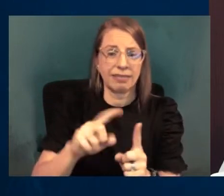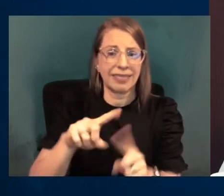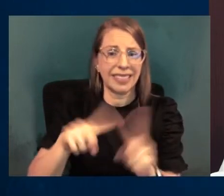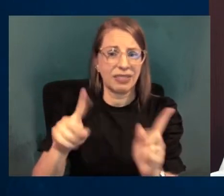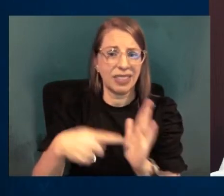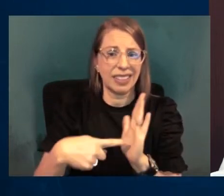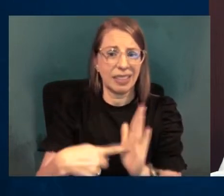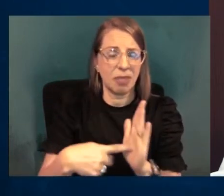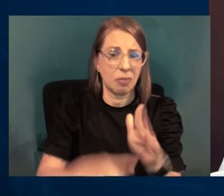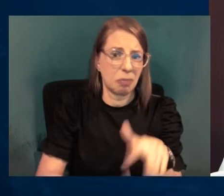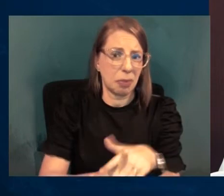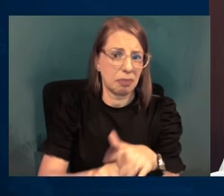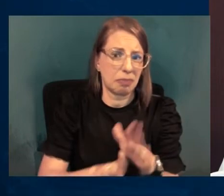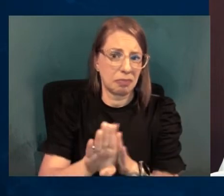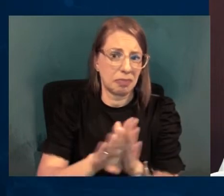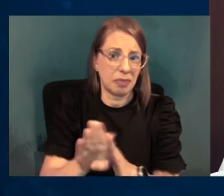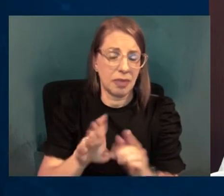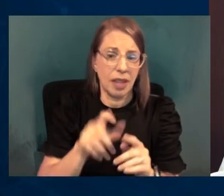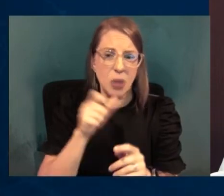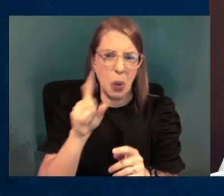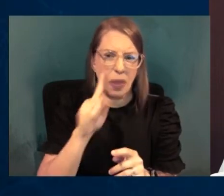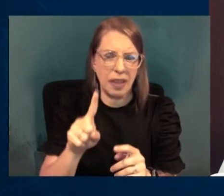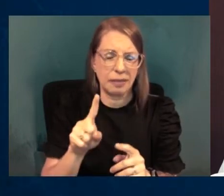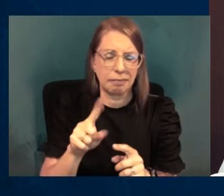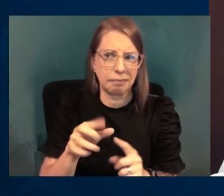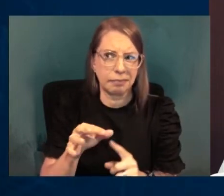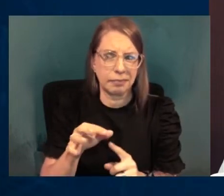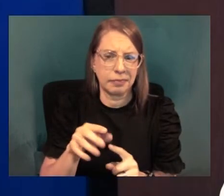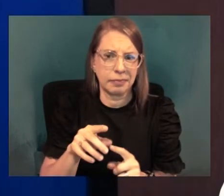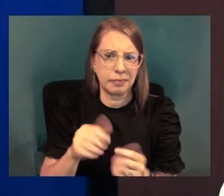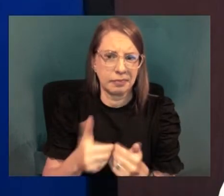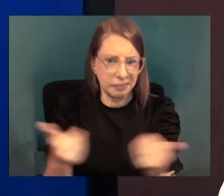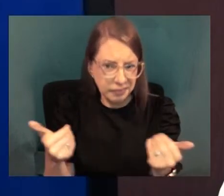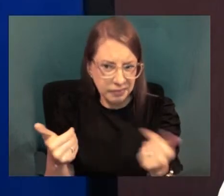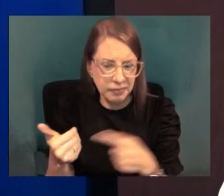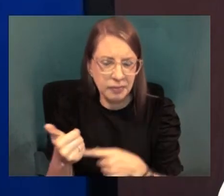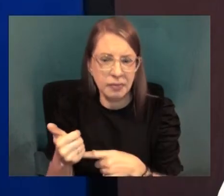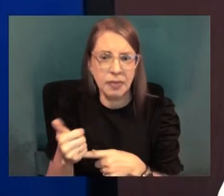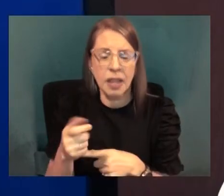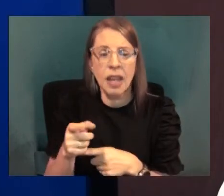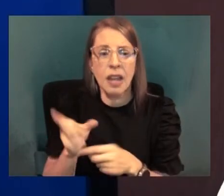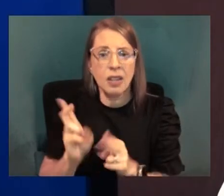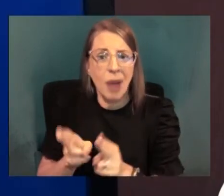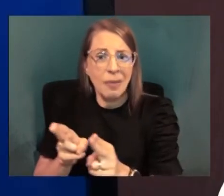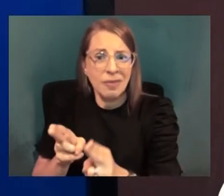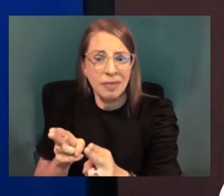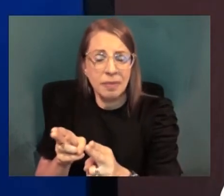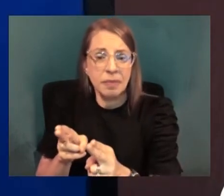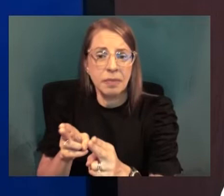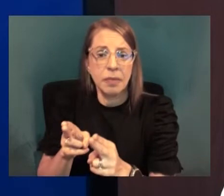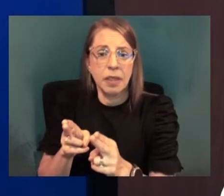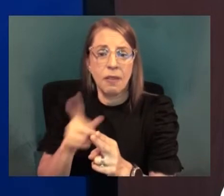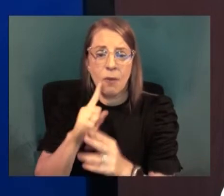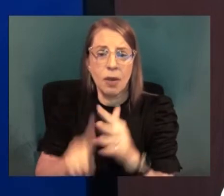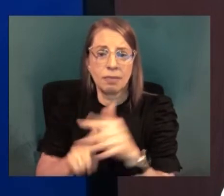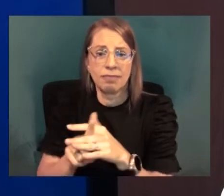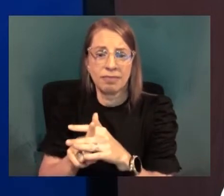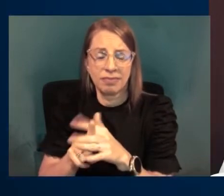but that would be rapid, just to say, that would be right. We know a lot more about the facts of the case before we can fully comment, I